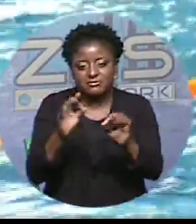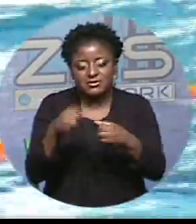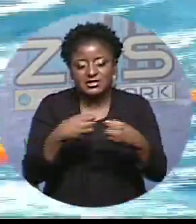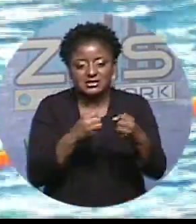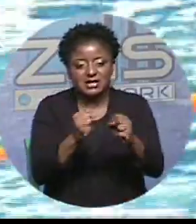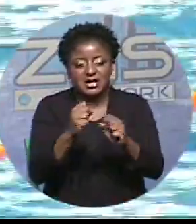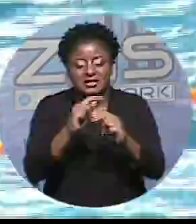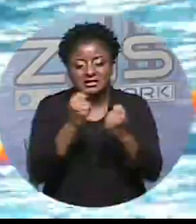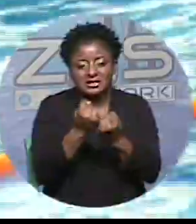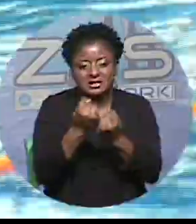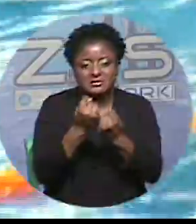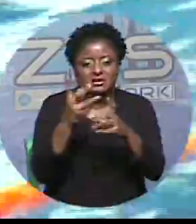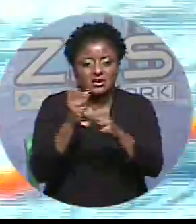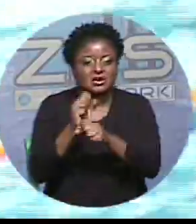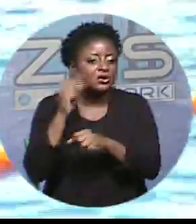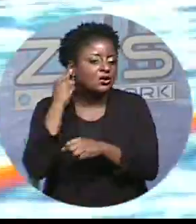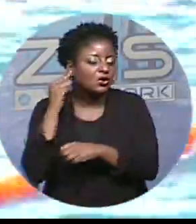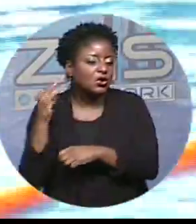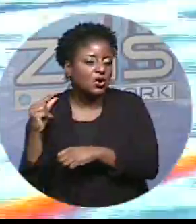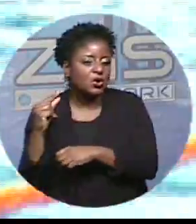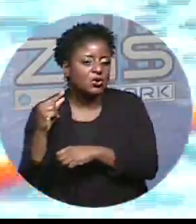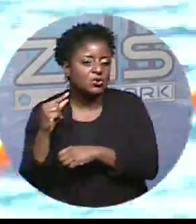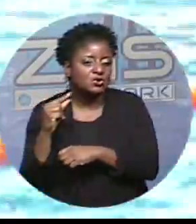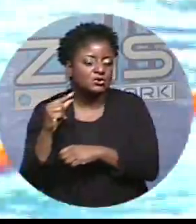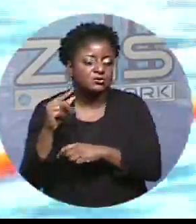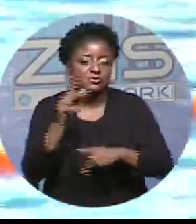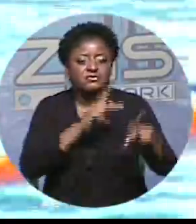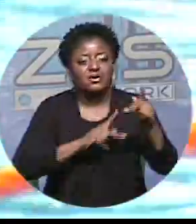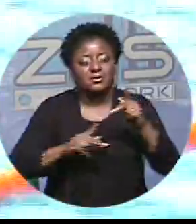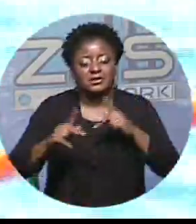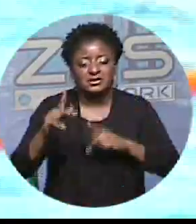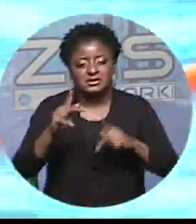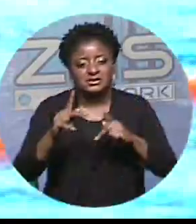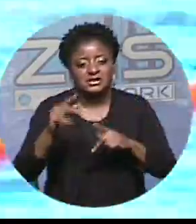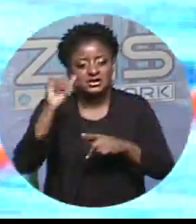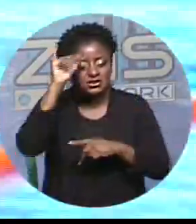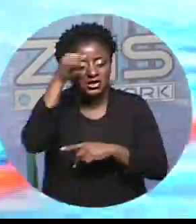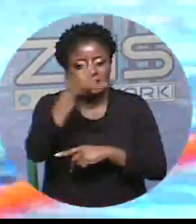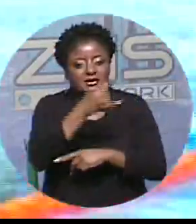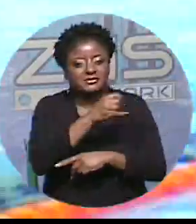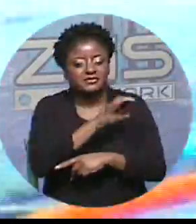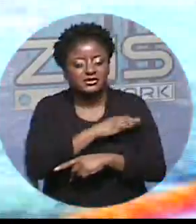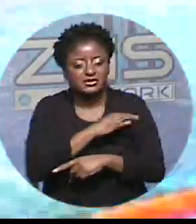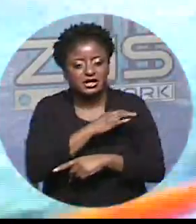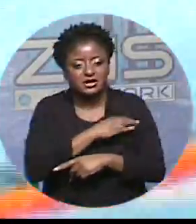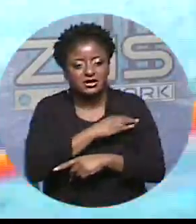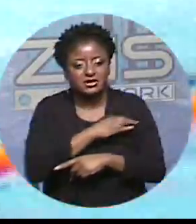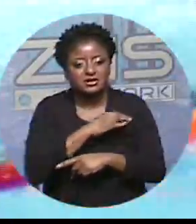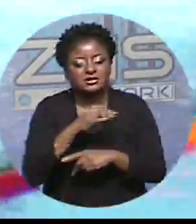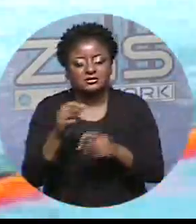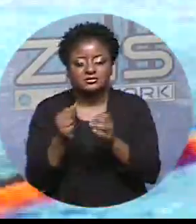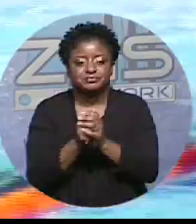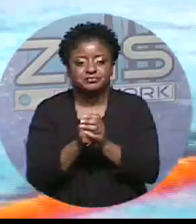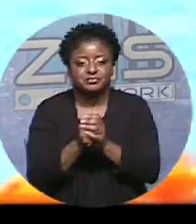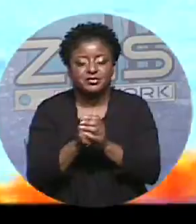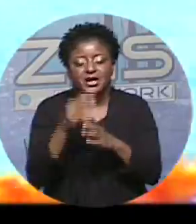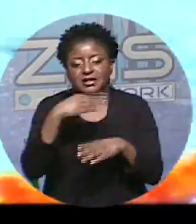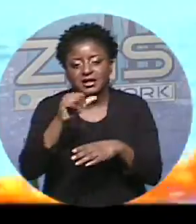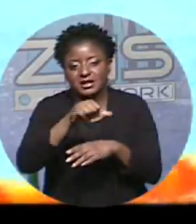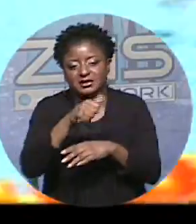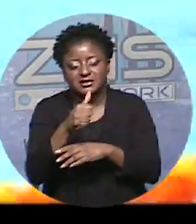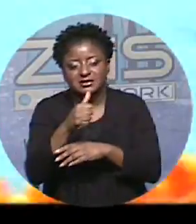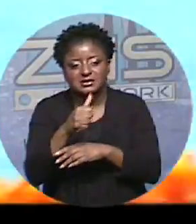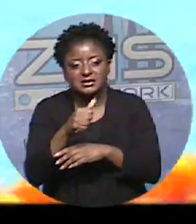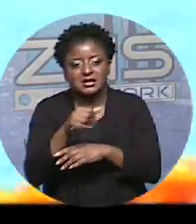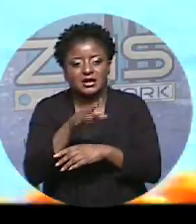medal performance. Jared Fitzgerald came from behind to anchor the team, along with Enan Fernander, Miller Albury, and Gershwin Green. Isaac